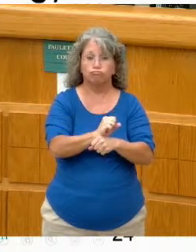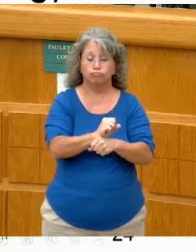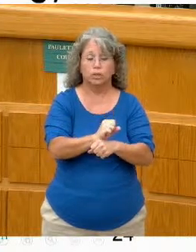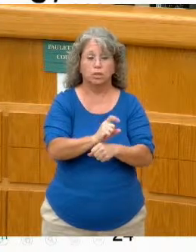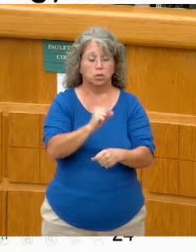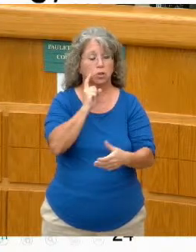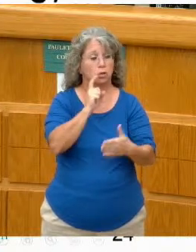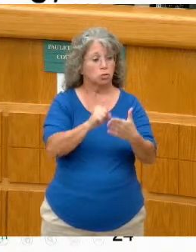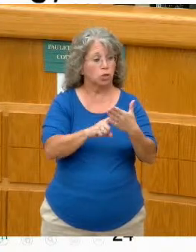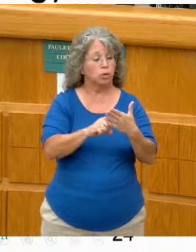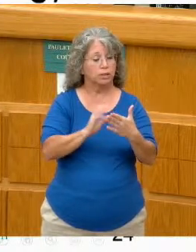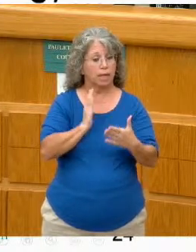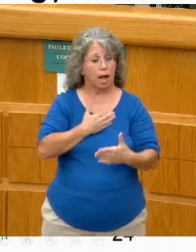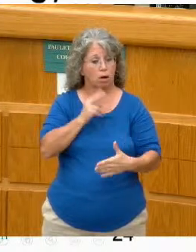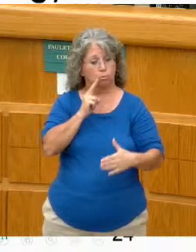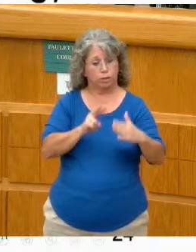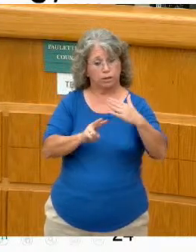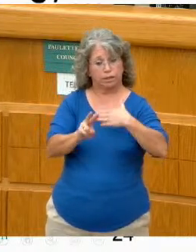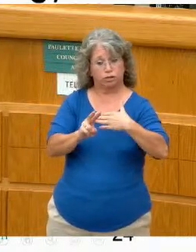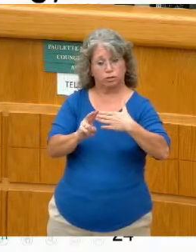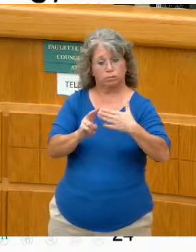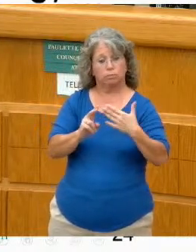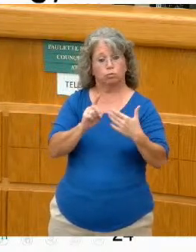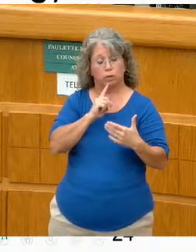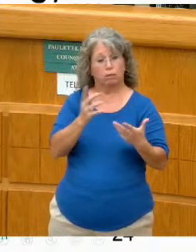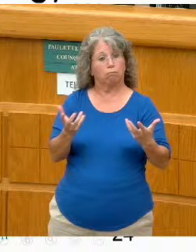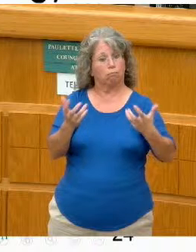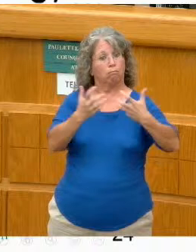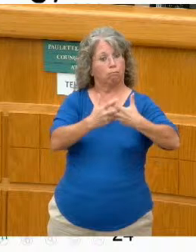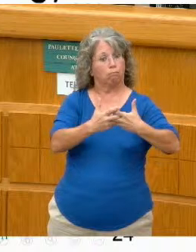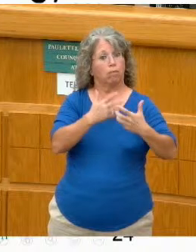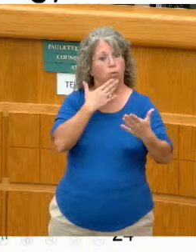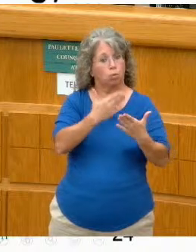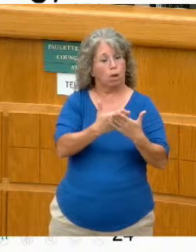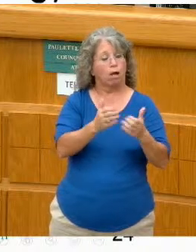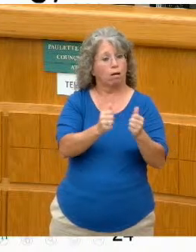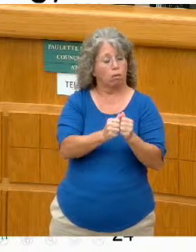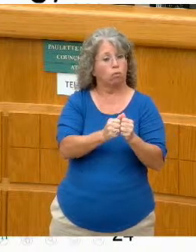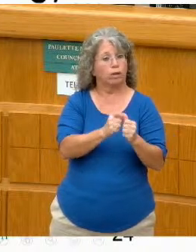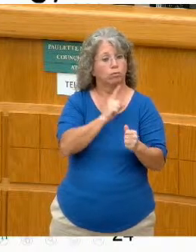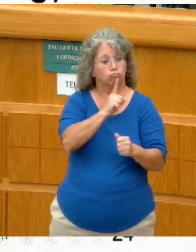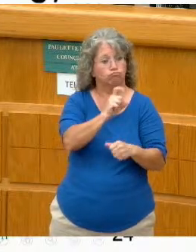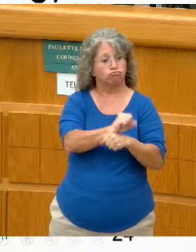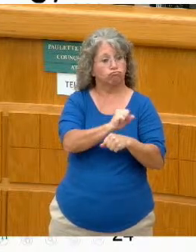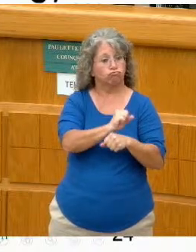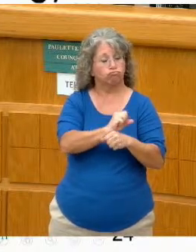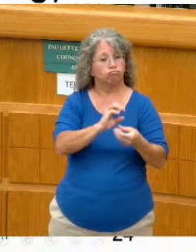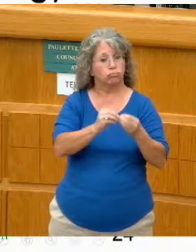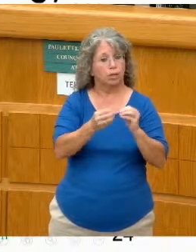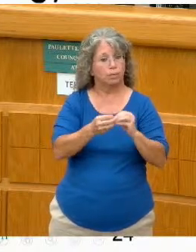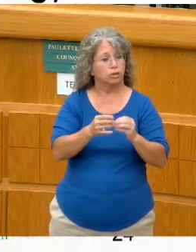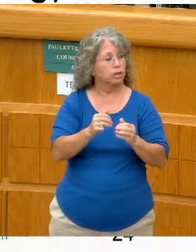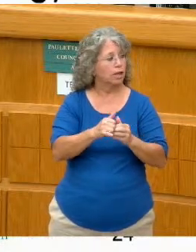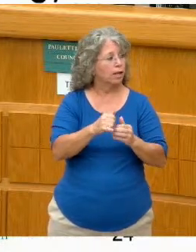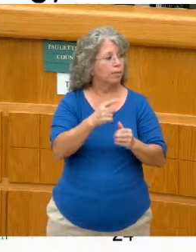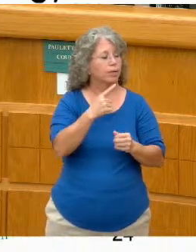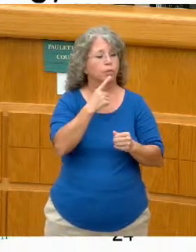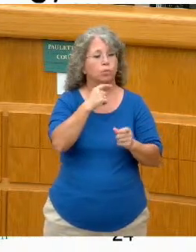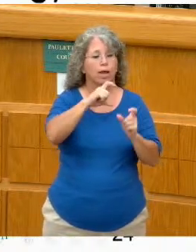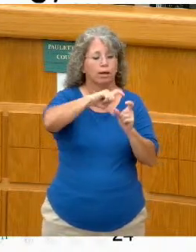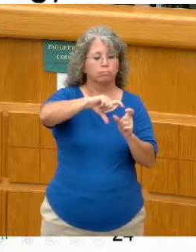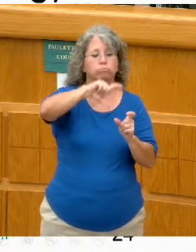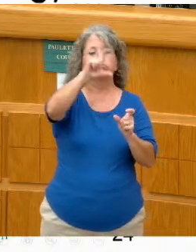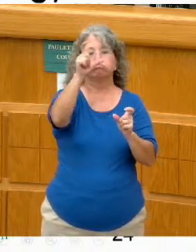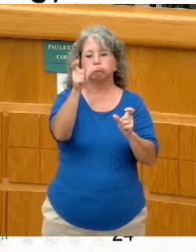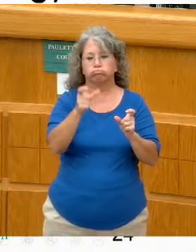fit between the model and the data. The red is representing some uncertainty in the epidemiological